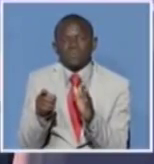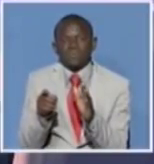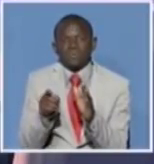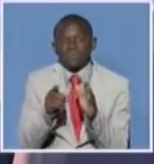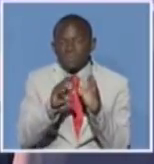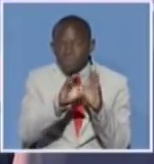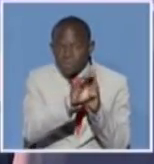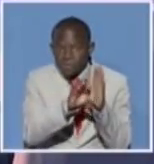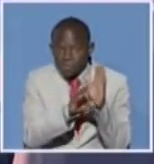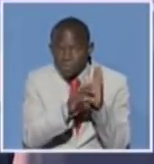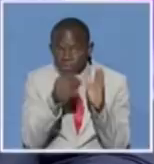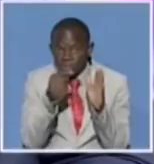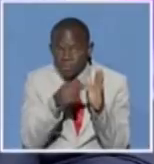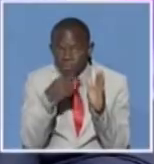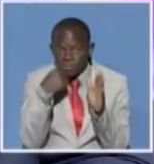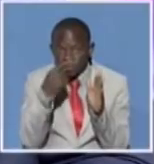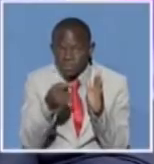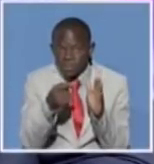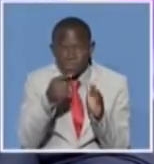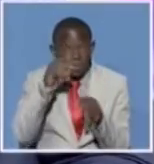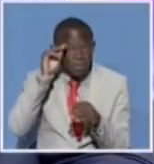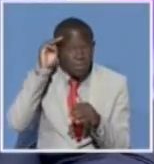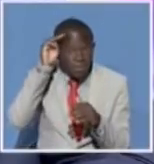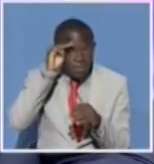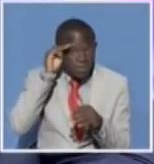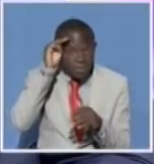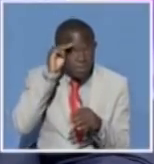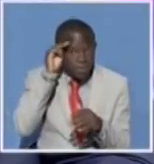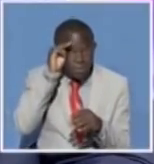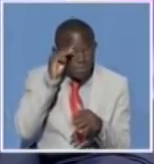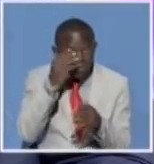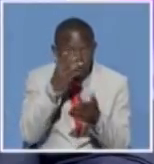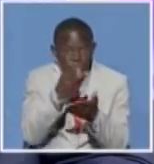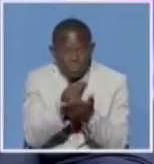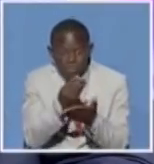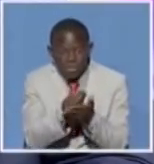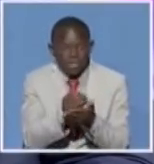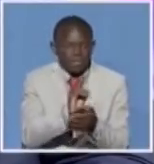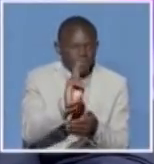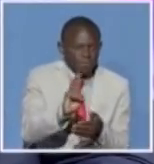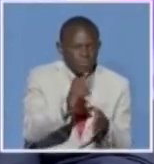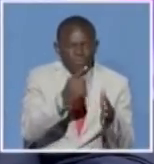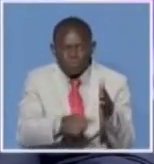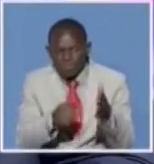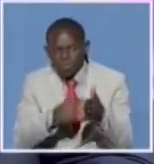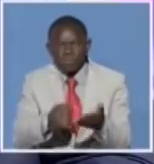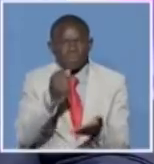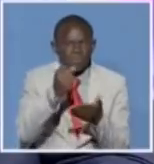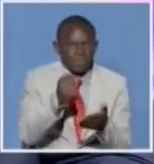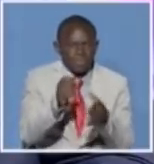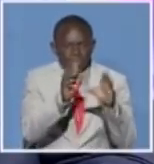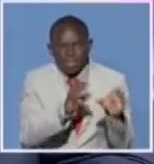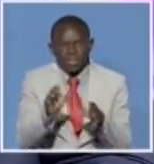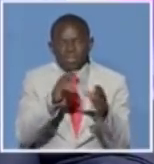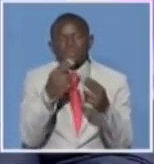of a ministry will be managed and taken care of by a Permanent Secretary who is